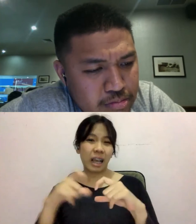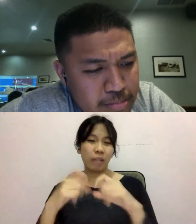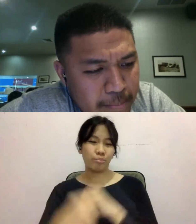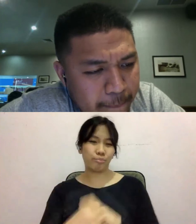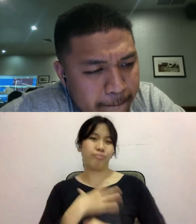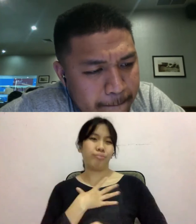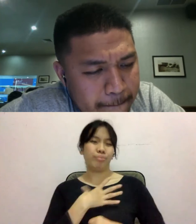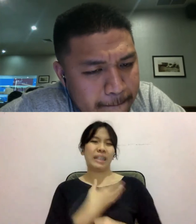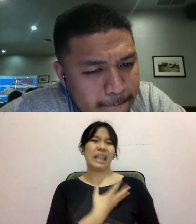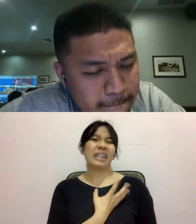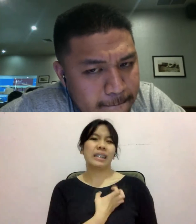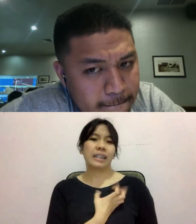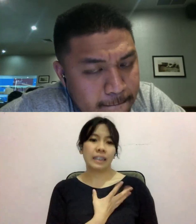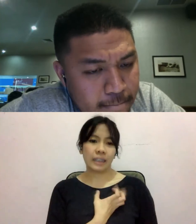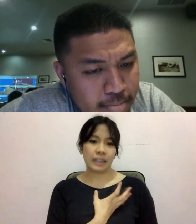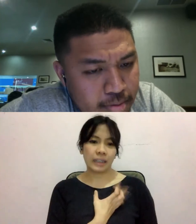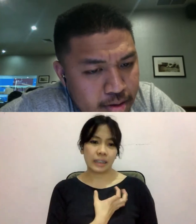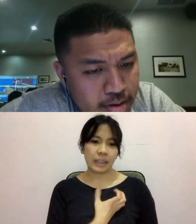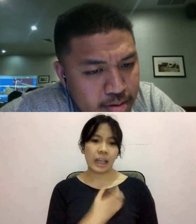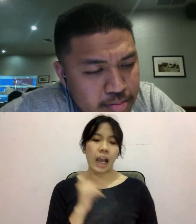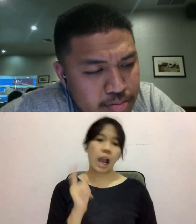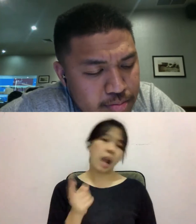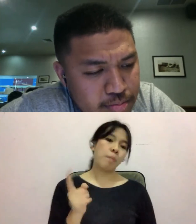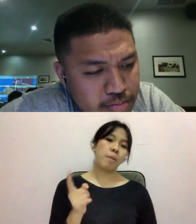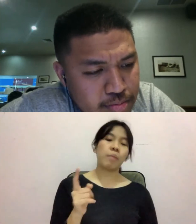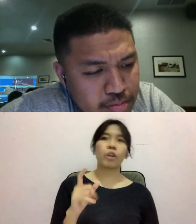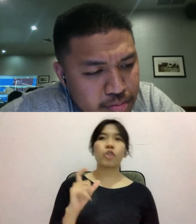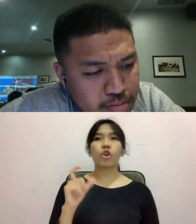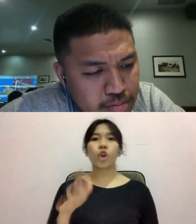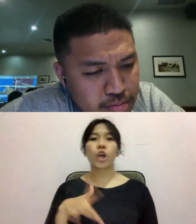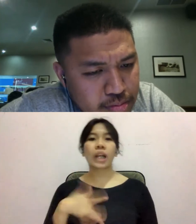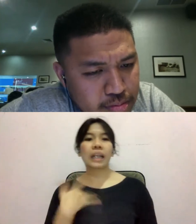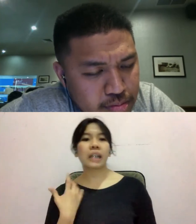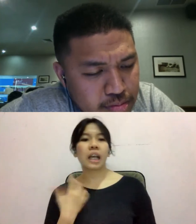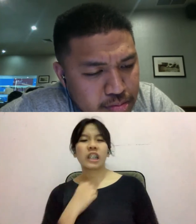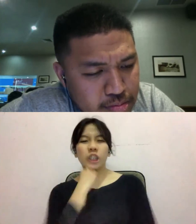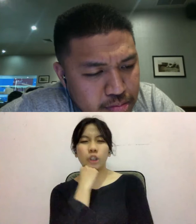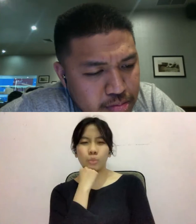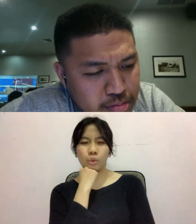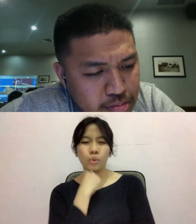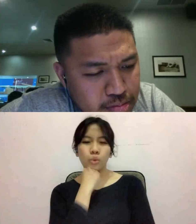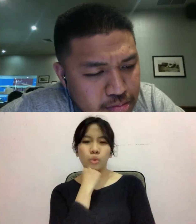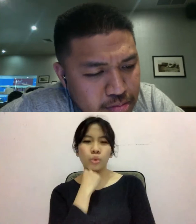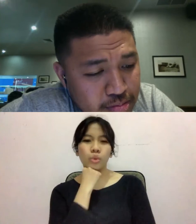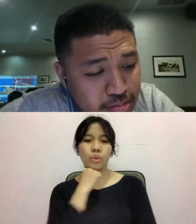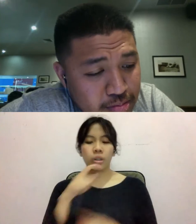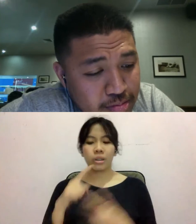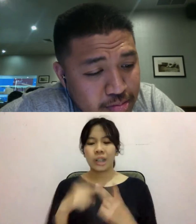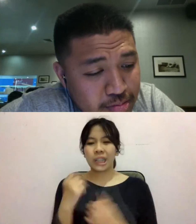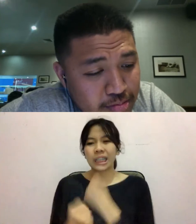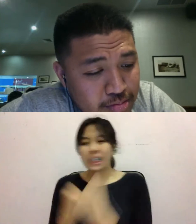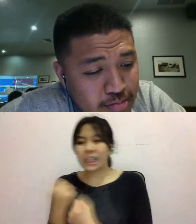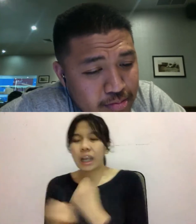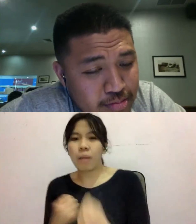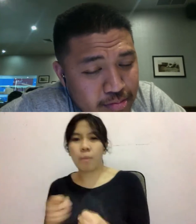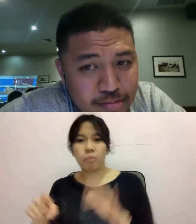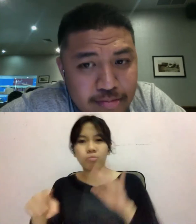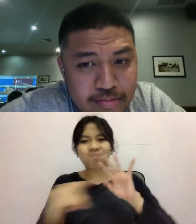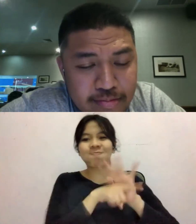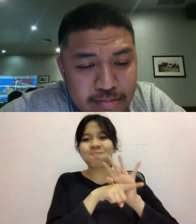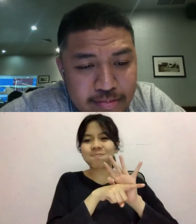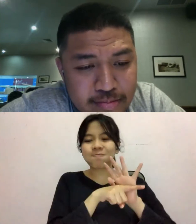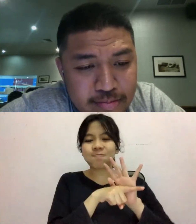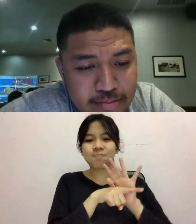be accompanied by jealousy as well, erratic behavior. Sometimes it can